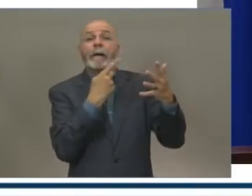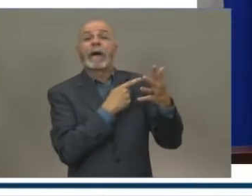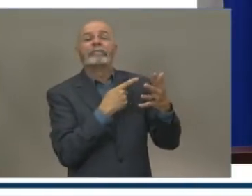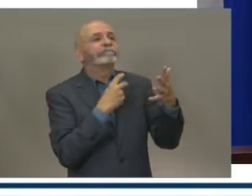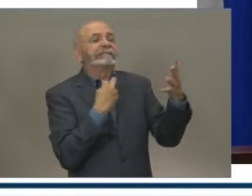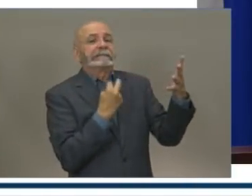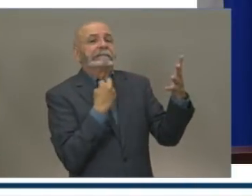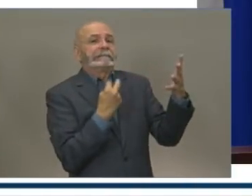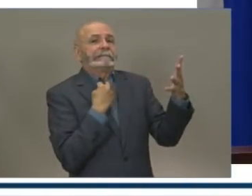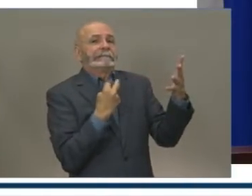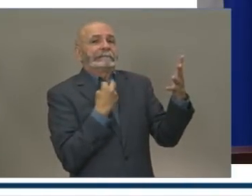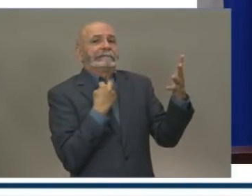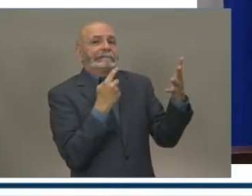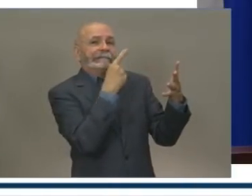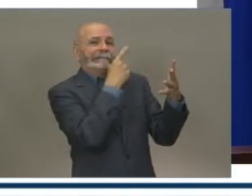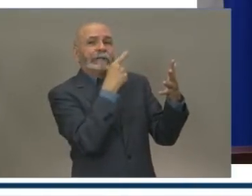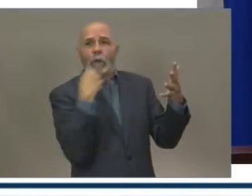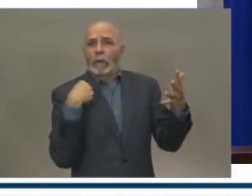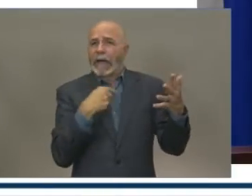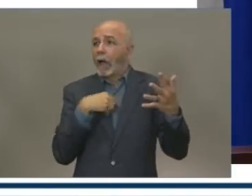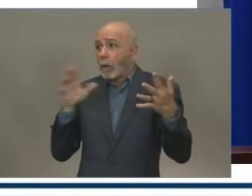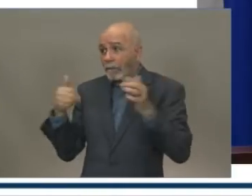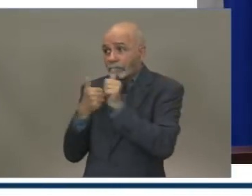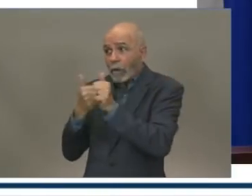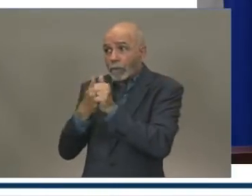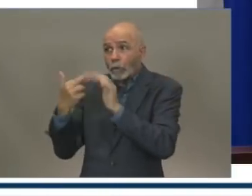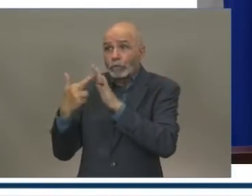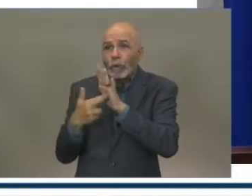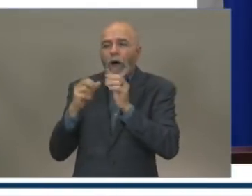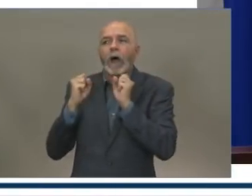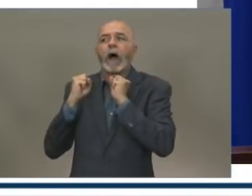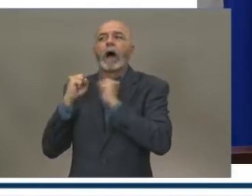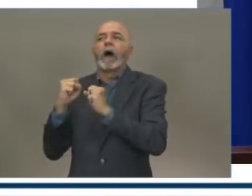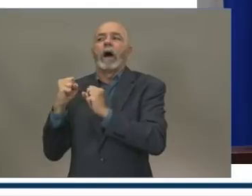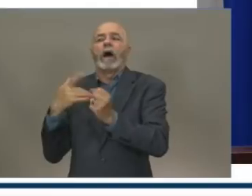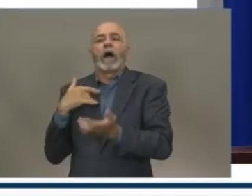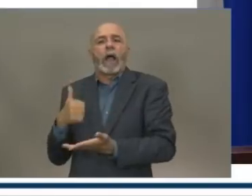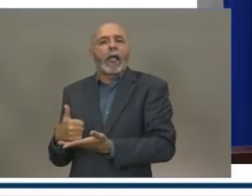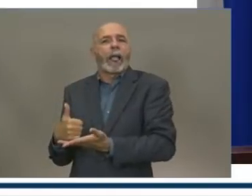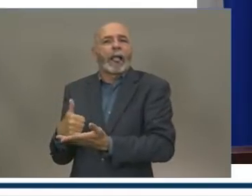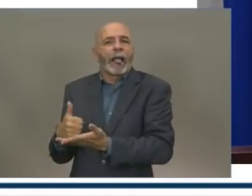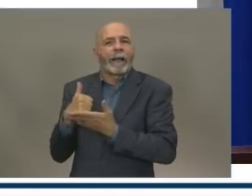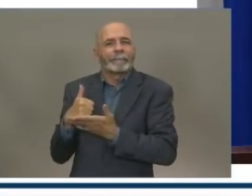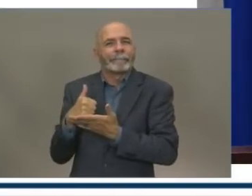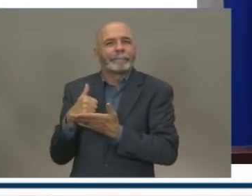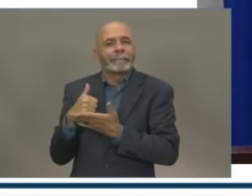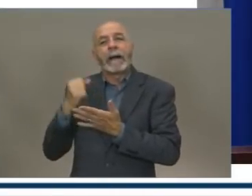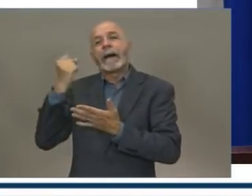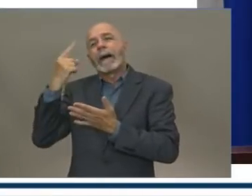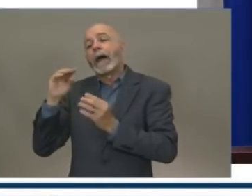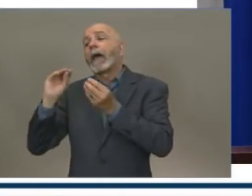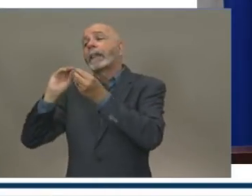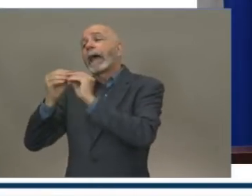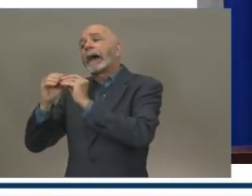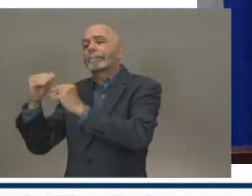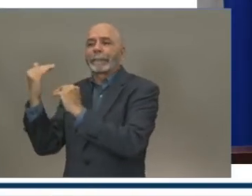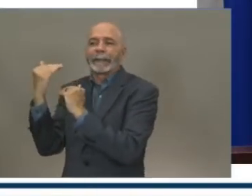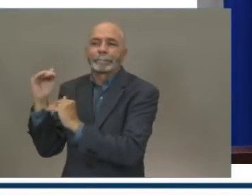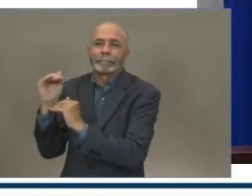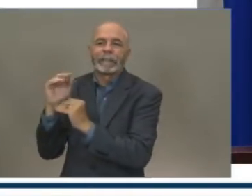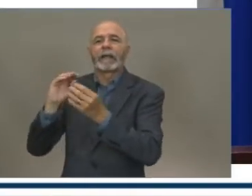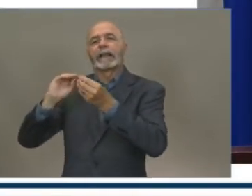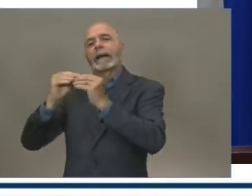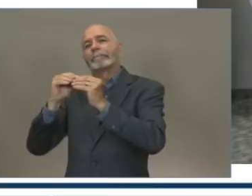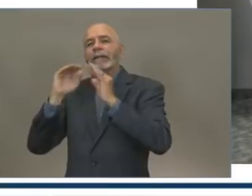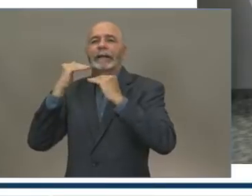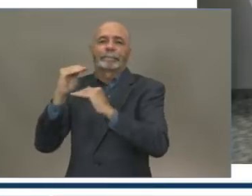couple of key safety measures that allow us to then have gatherings in all sorts of ways that bring people together. We'll come back to